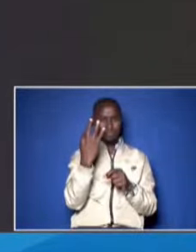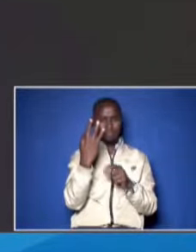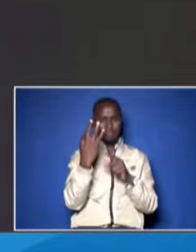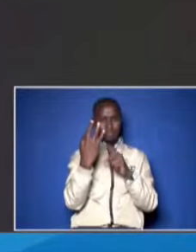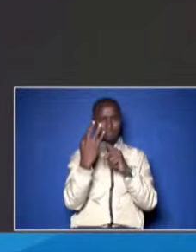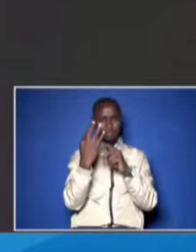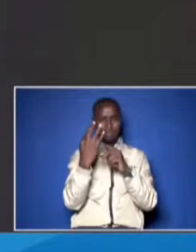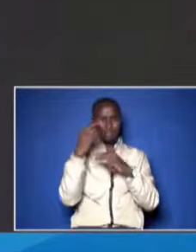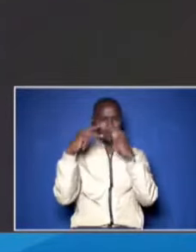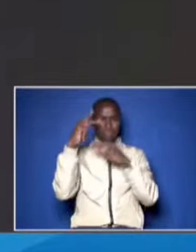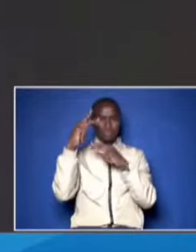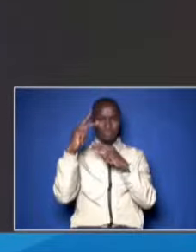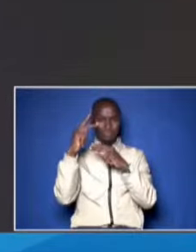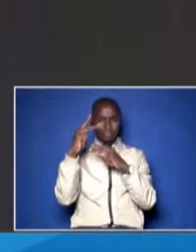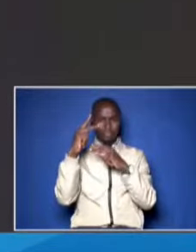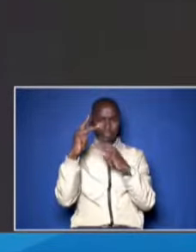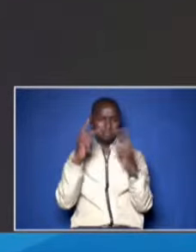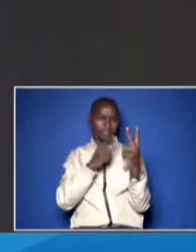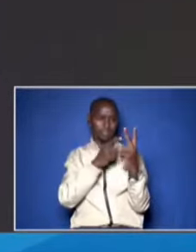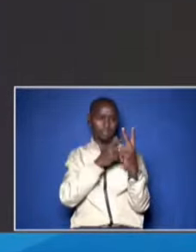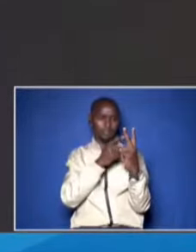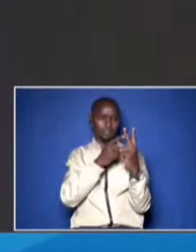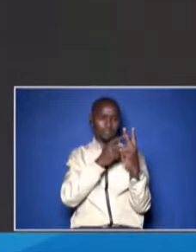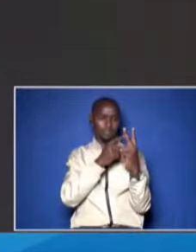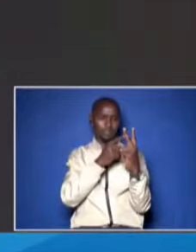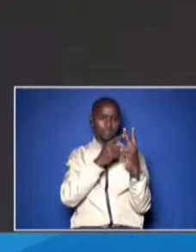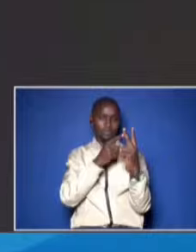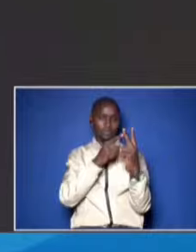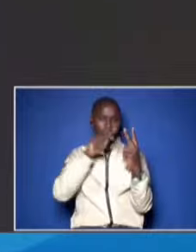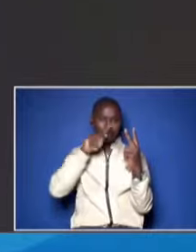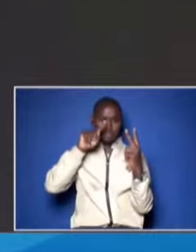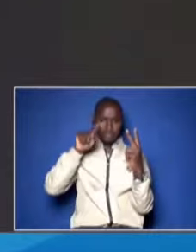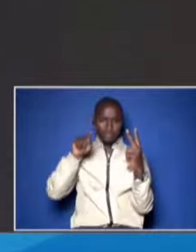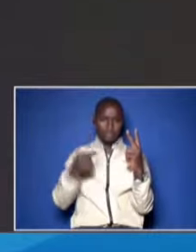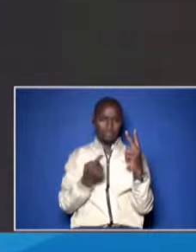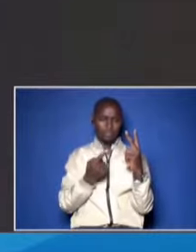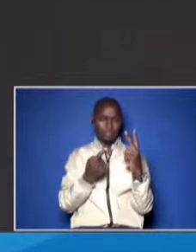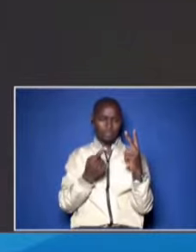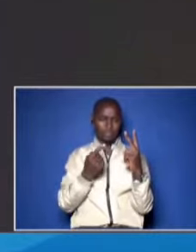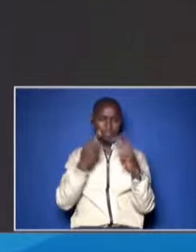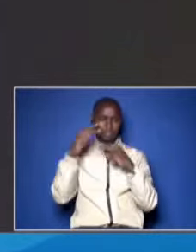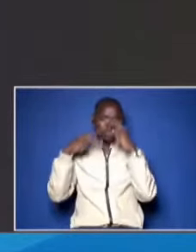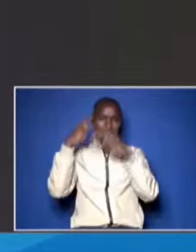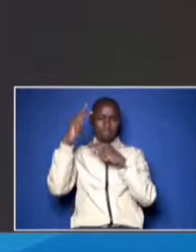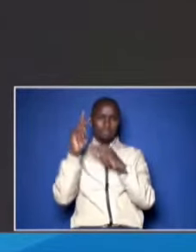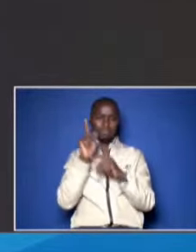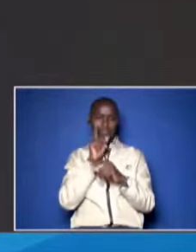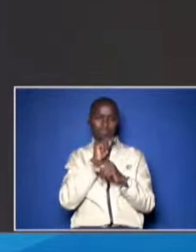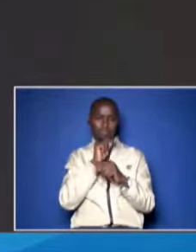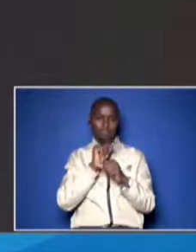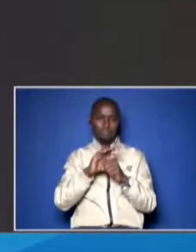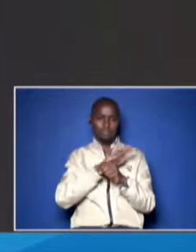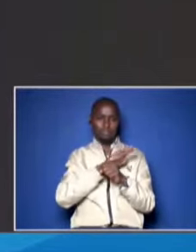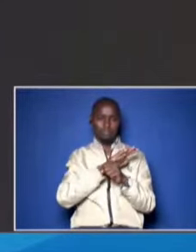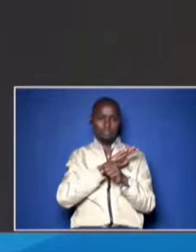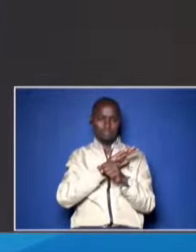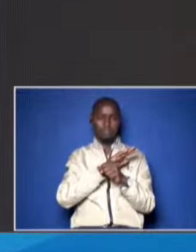fulfilled yet two 2,000 prophecies have been fulfilled